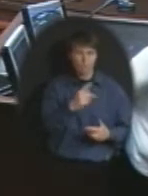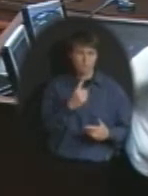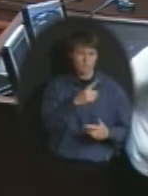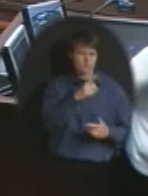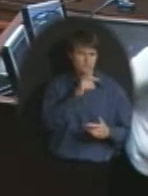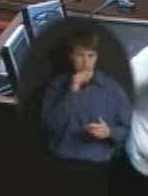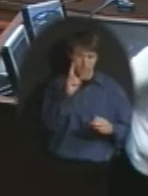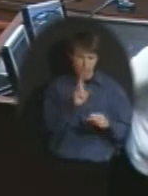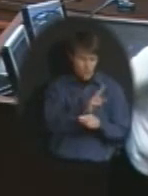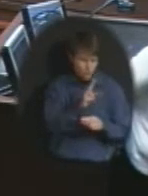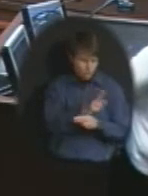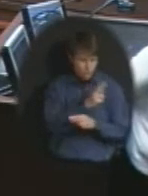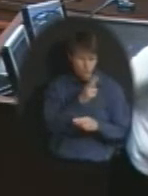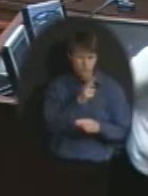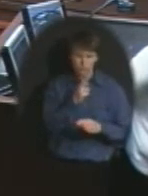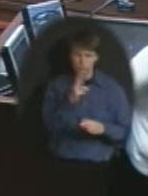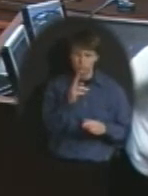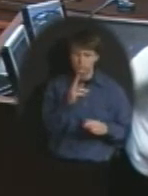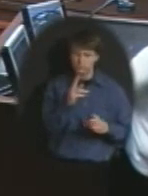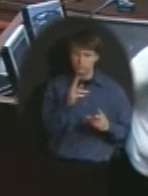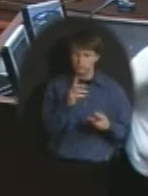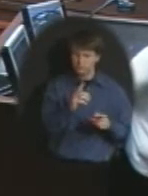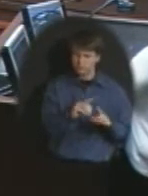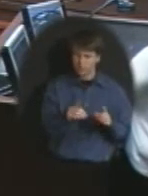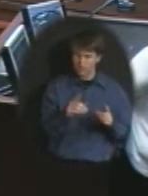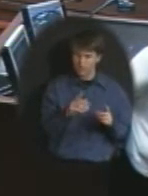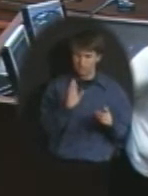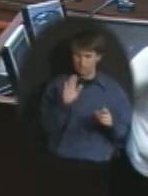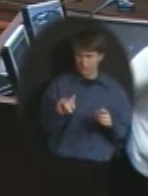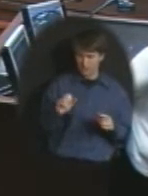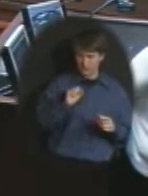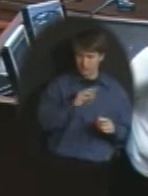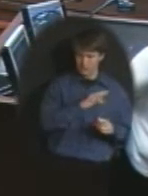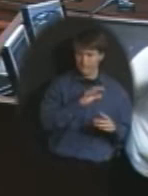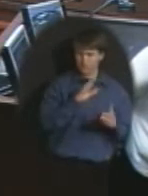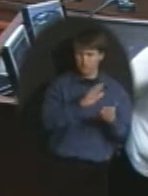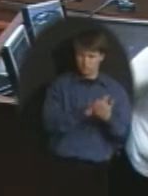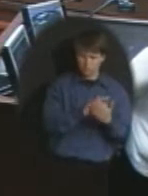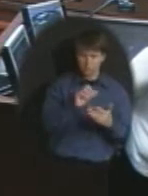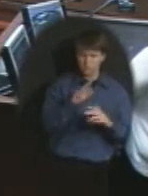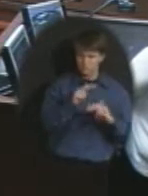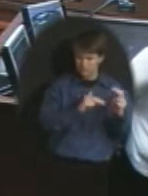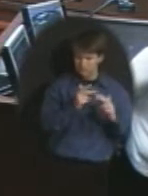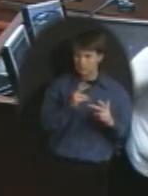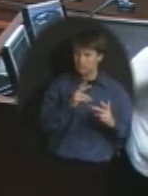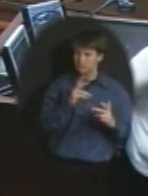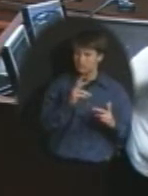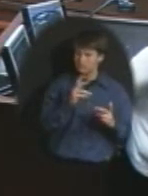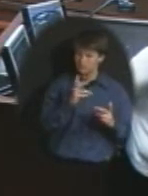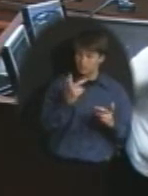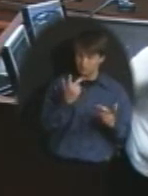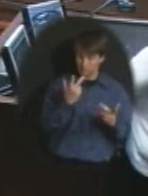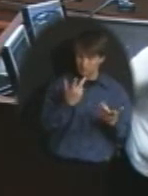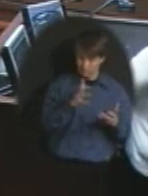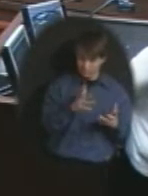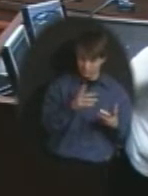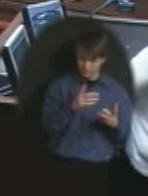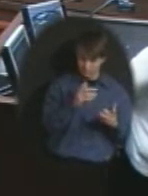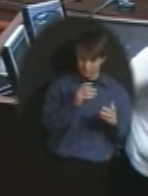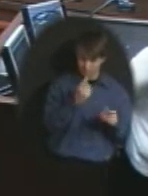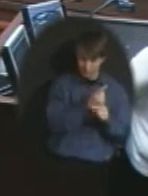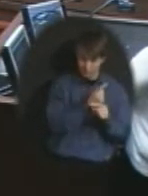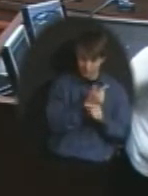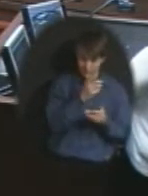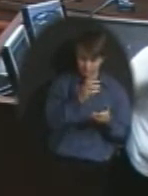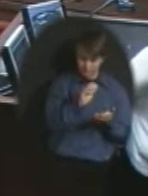is not being utilized by the staff in the schools or the buildings has appropriately been